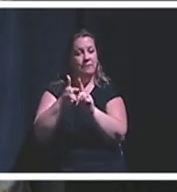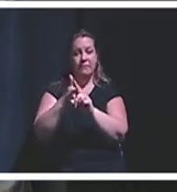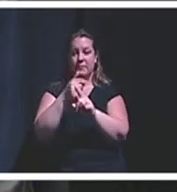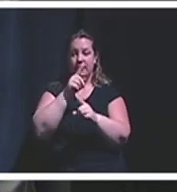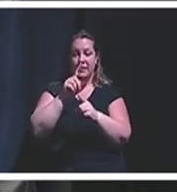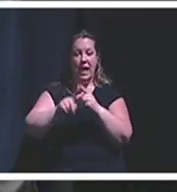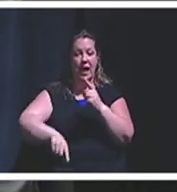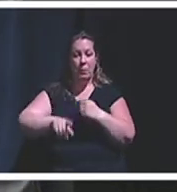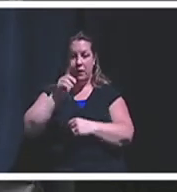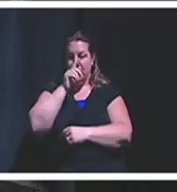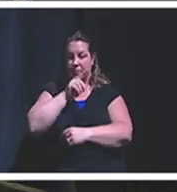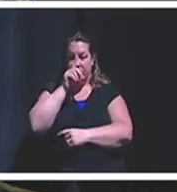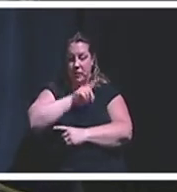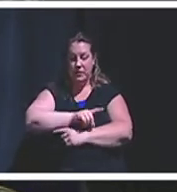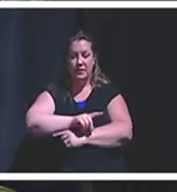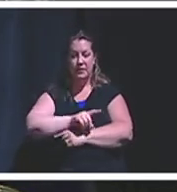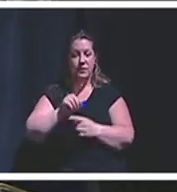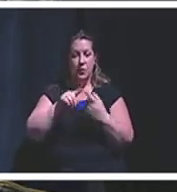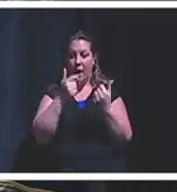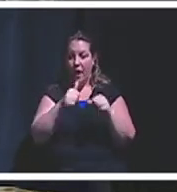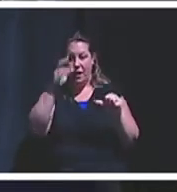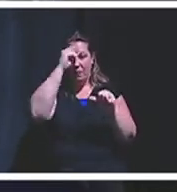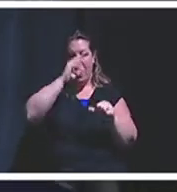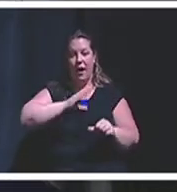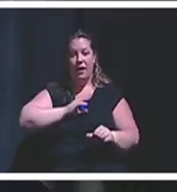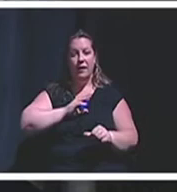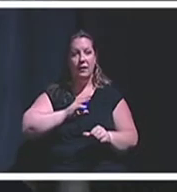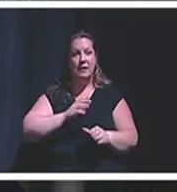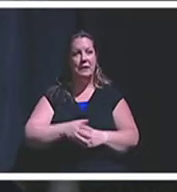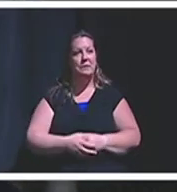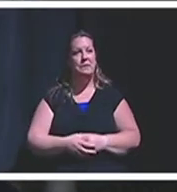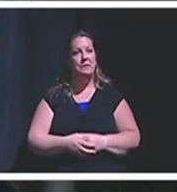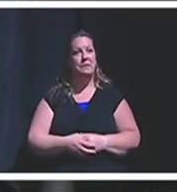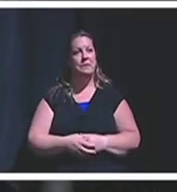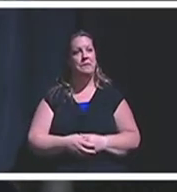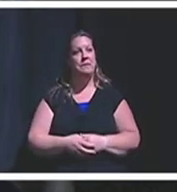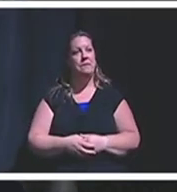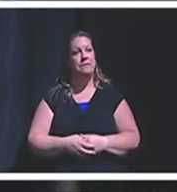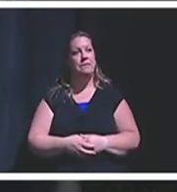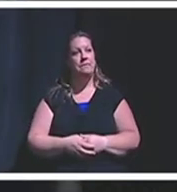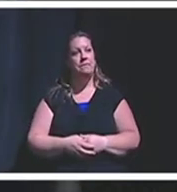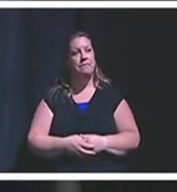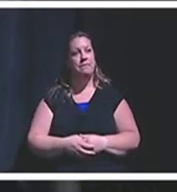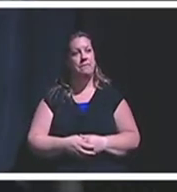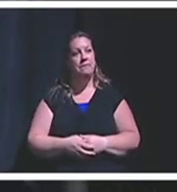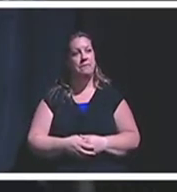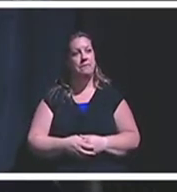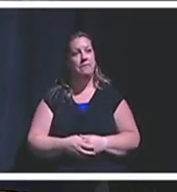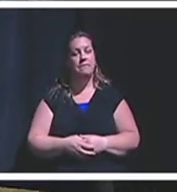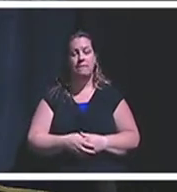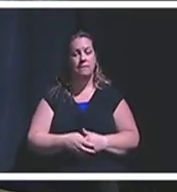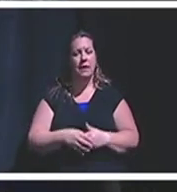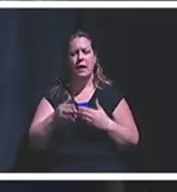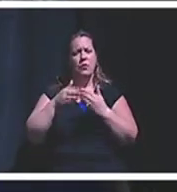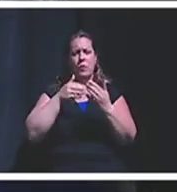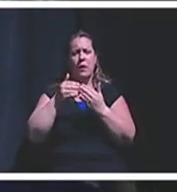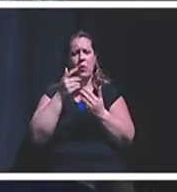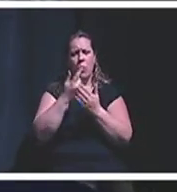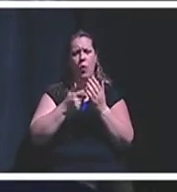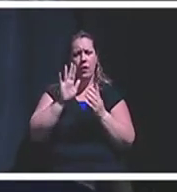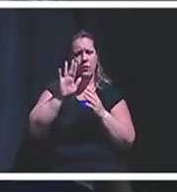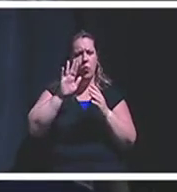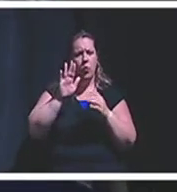false to any man. You see, no matter what accomplishment you